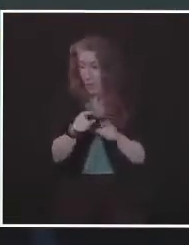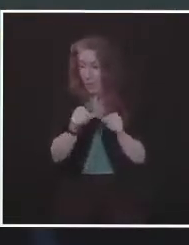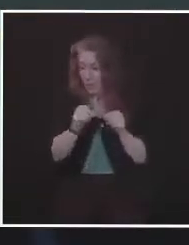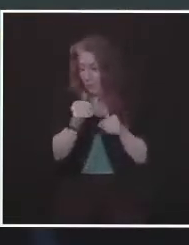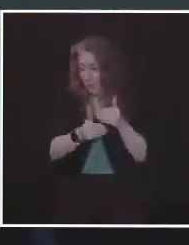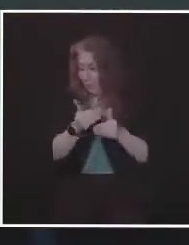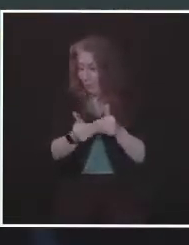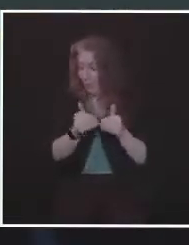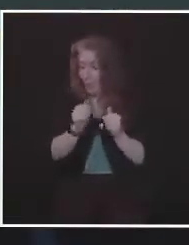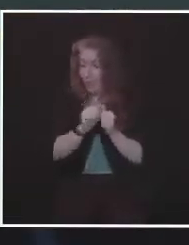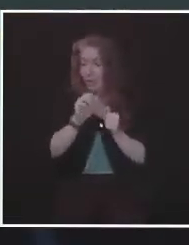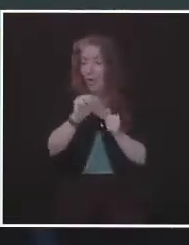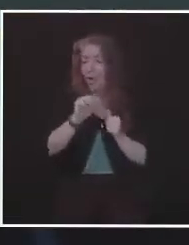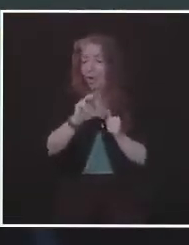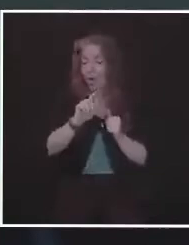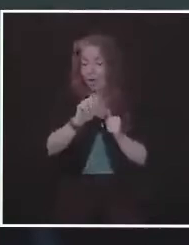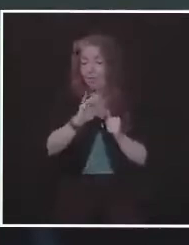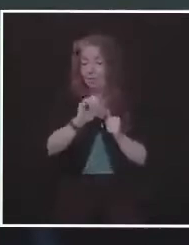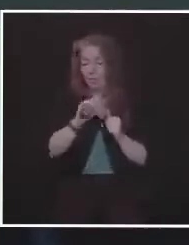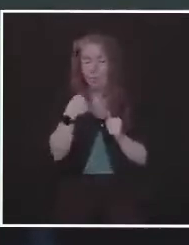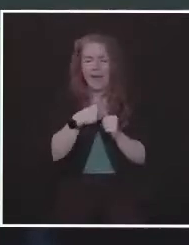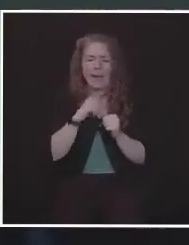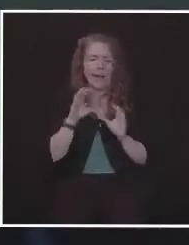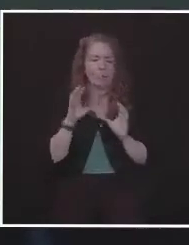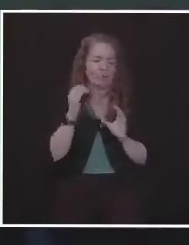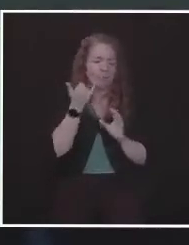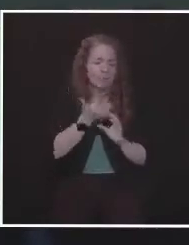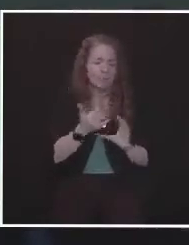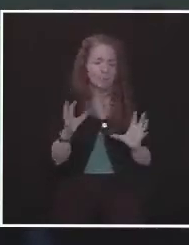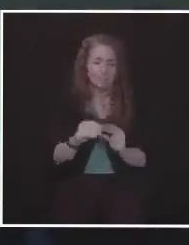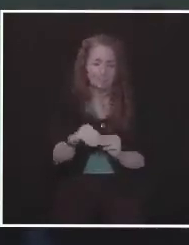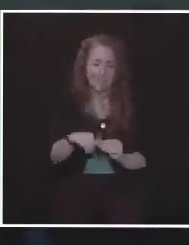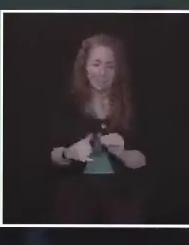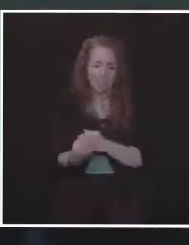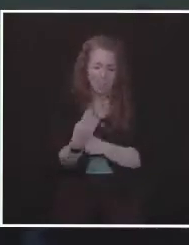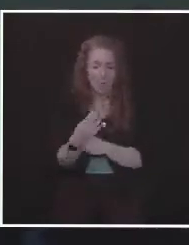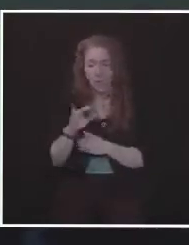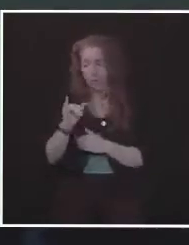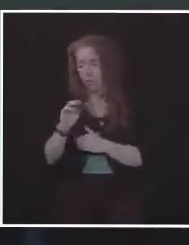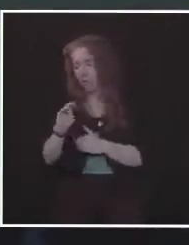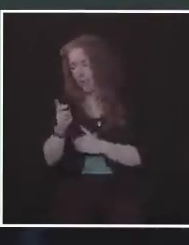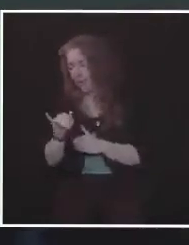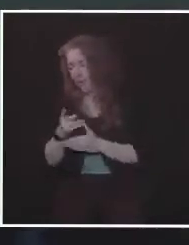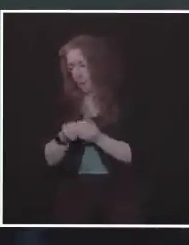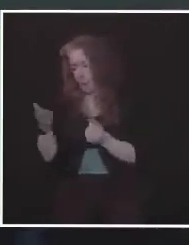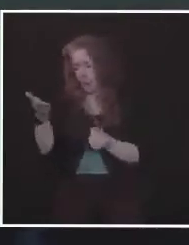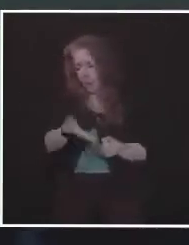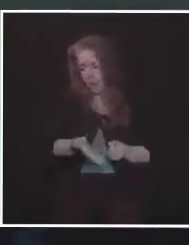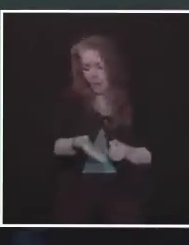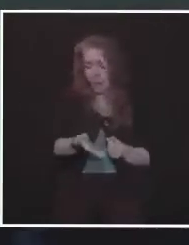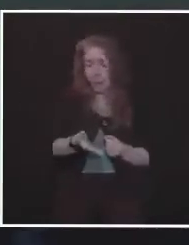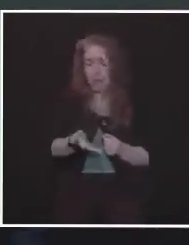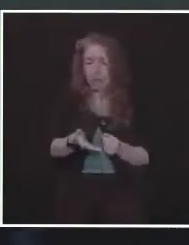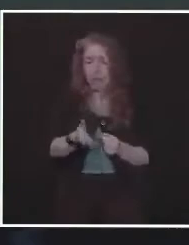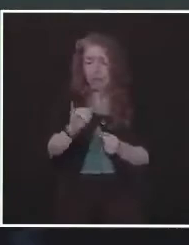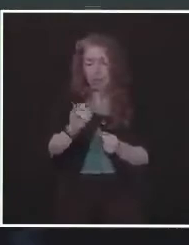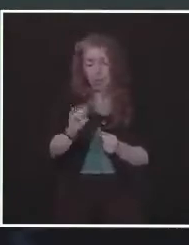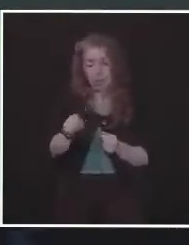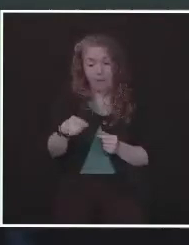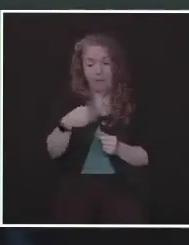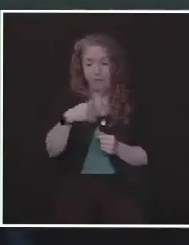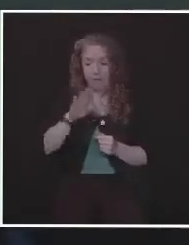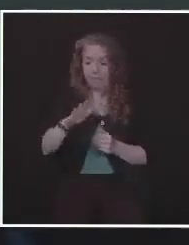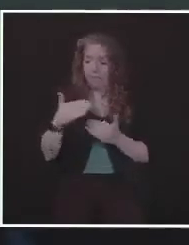this morning. Both Jim and Kathy were in it. Jim, of course, has the initial job of getting us success on our initial Artemis